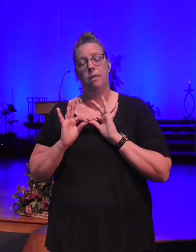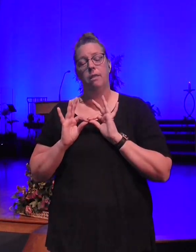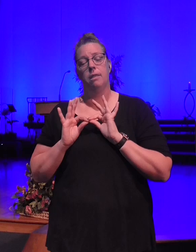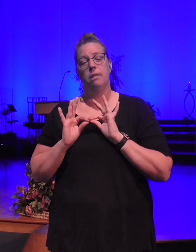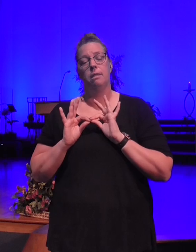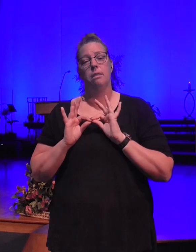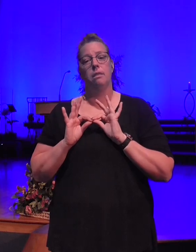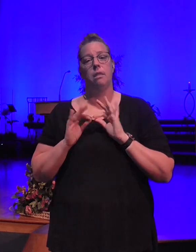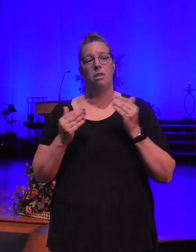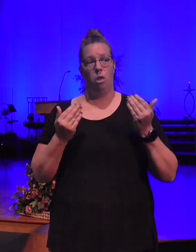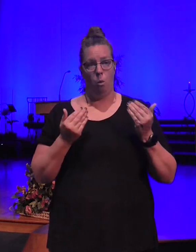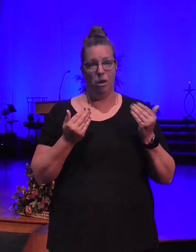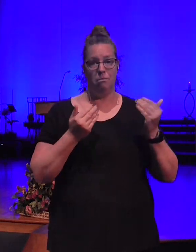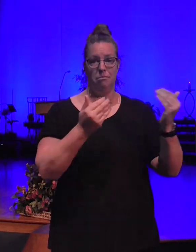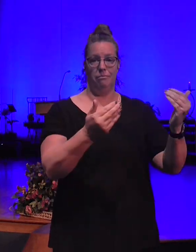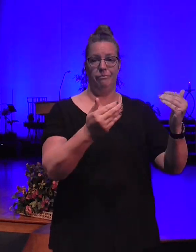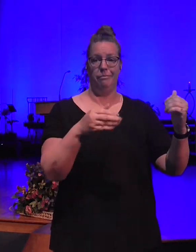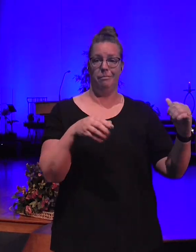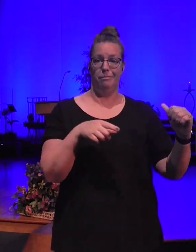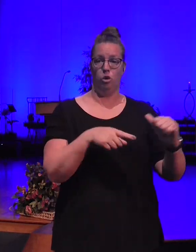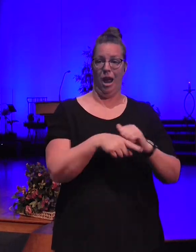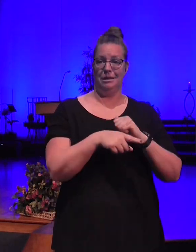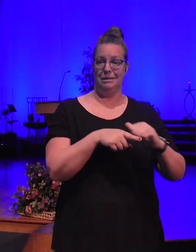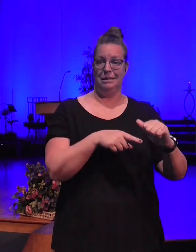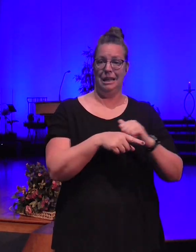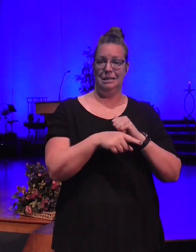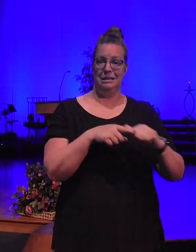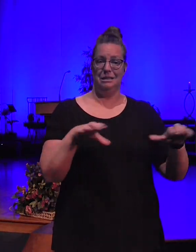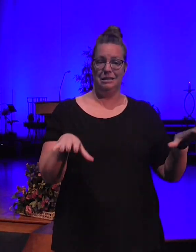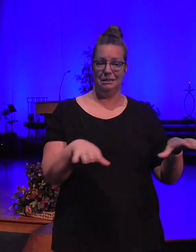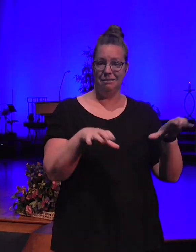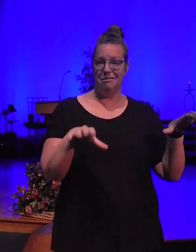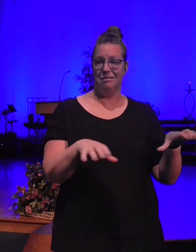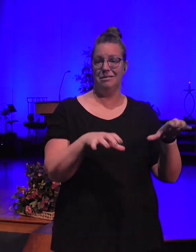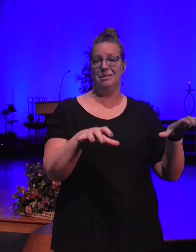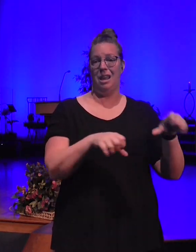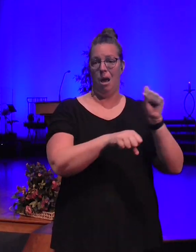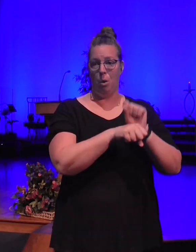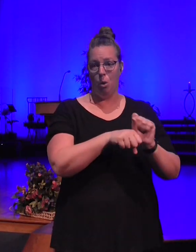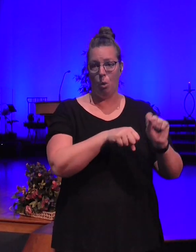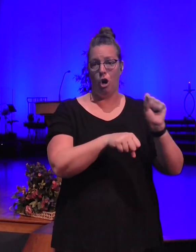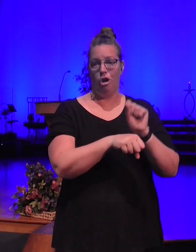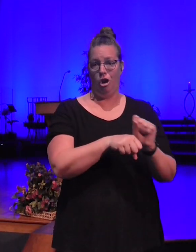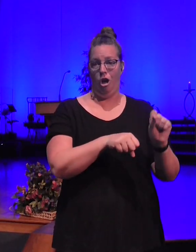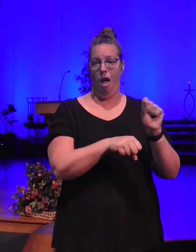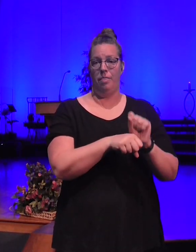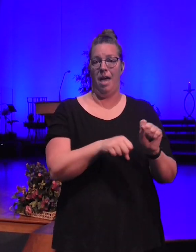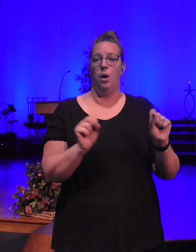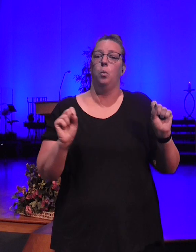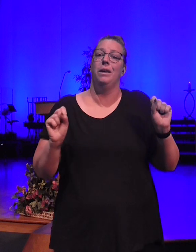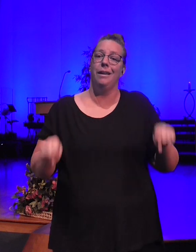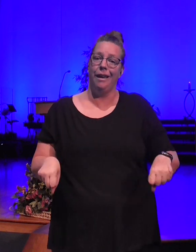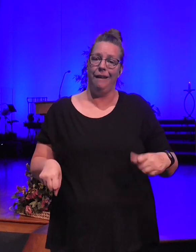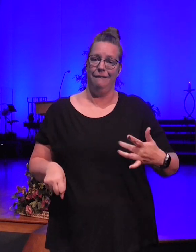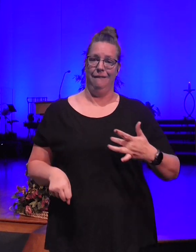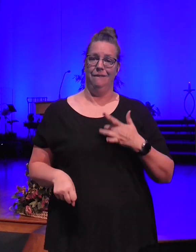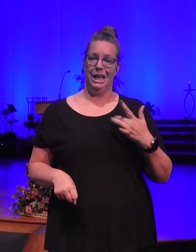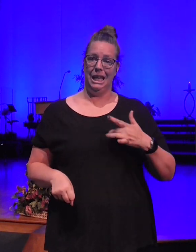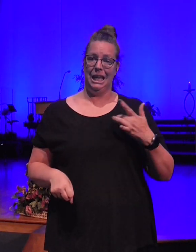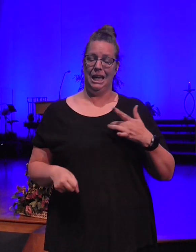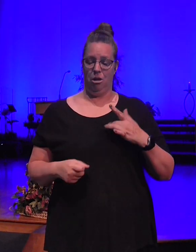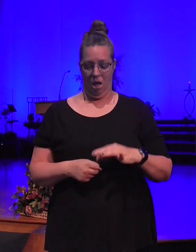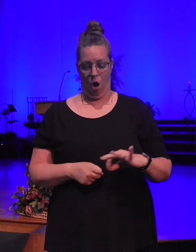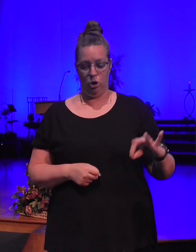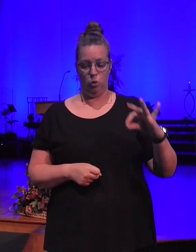that we practice it, that we work on it, so that we can feel the